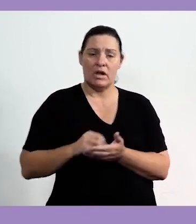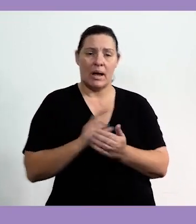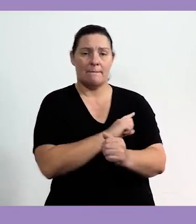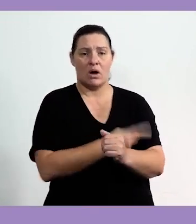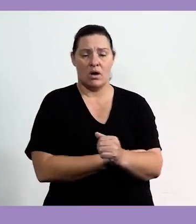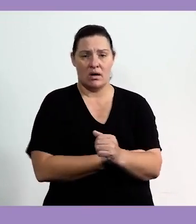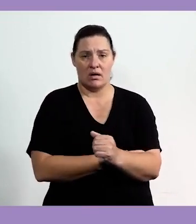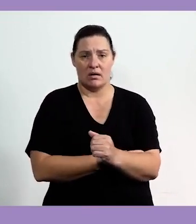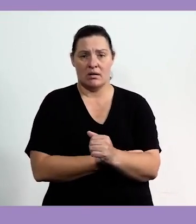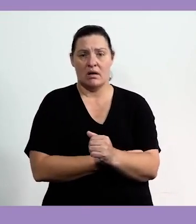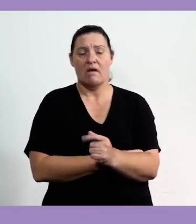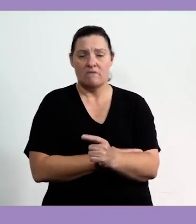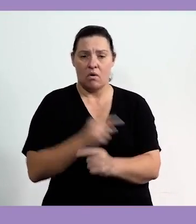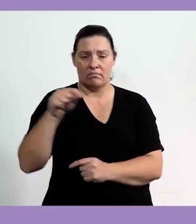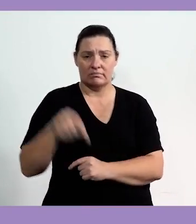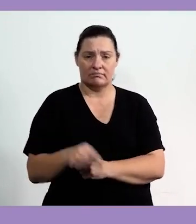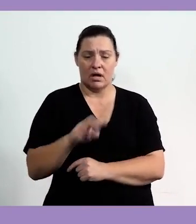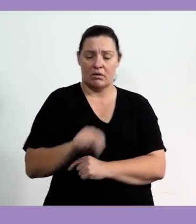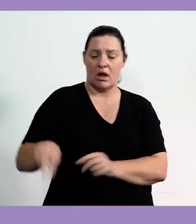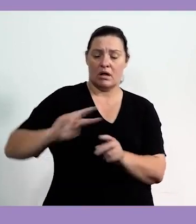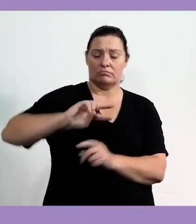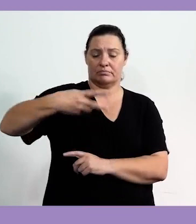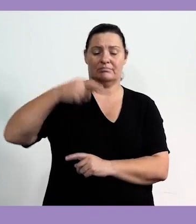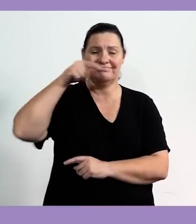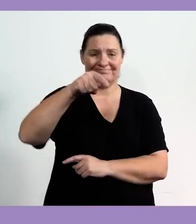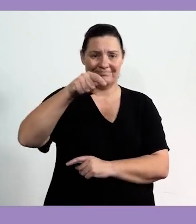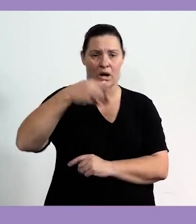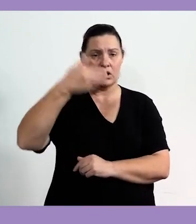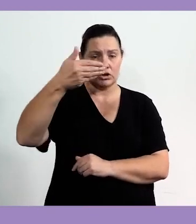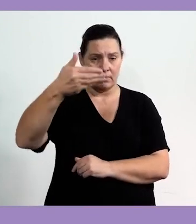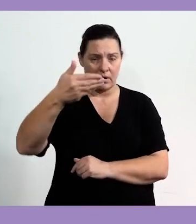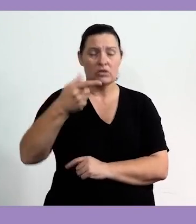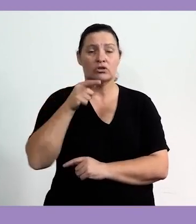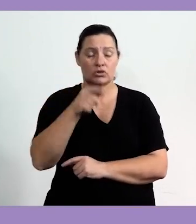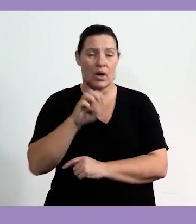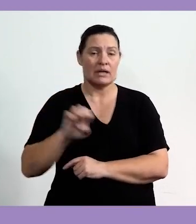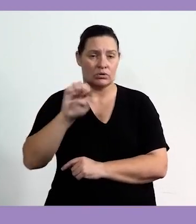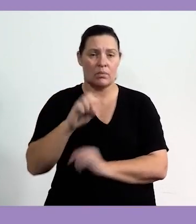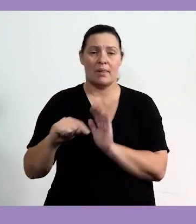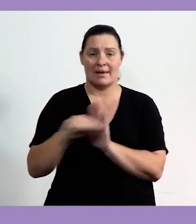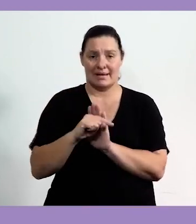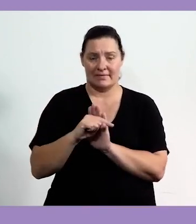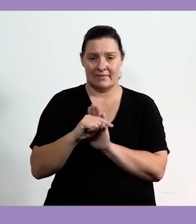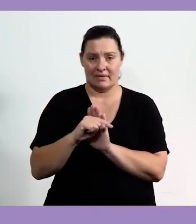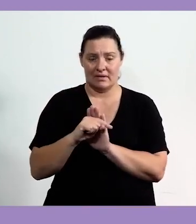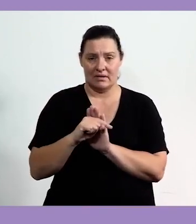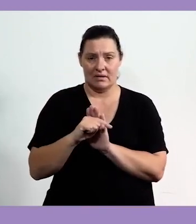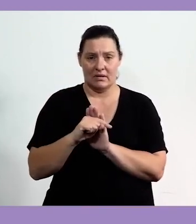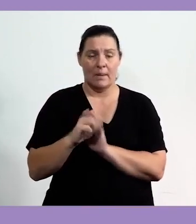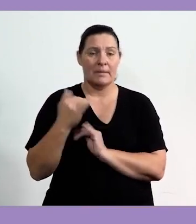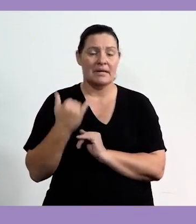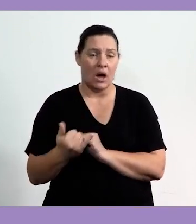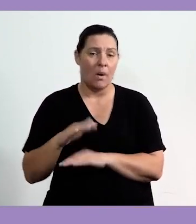to bring that power to the numerator? That means that our exponent is going to be